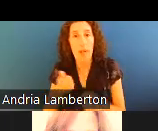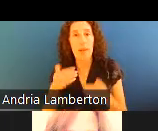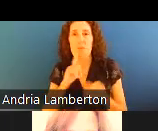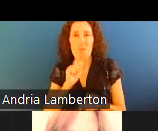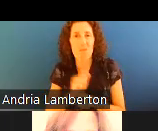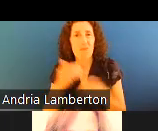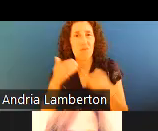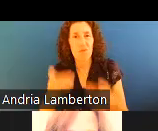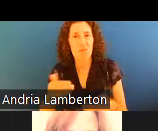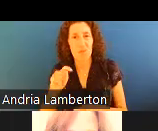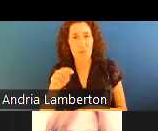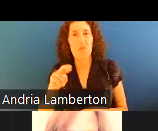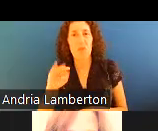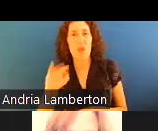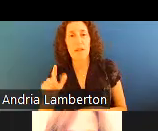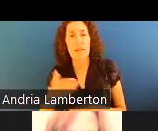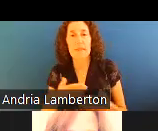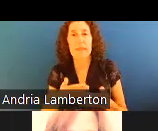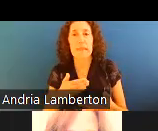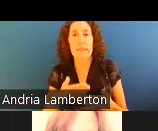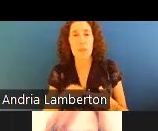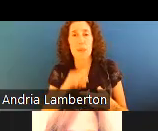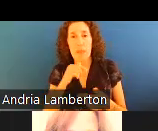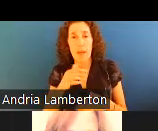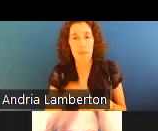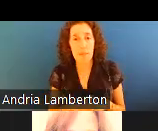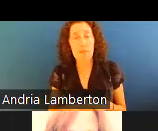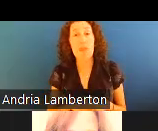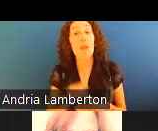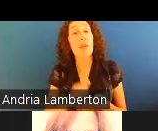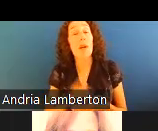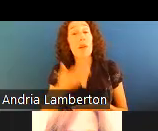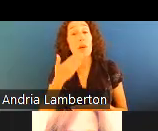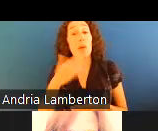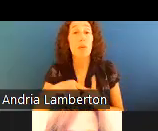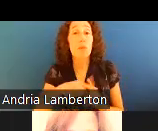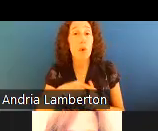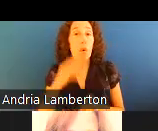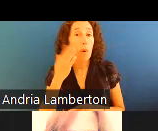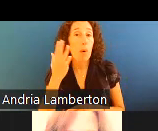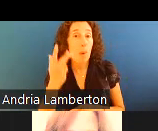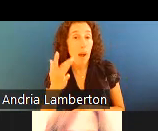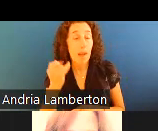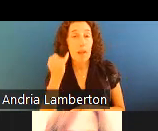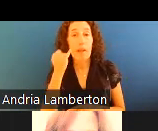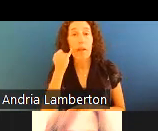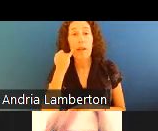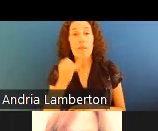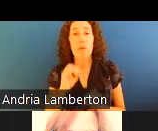survivors. It keeps survivors from having to testify, and testifying can be very challenging, is very